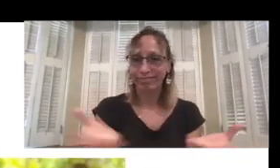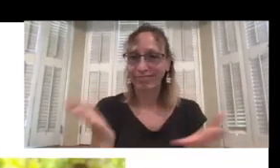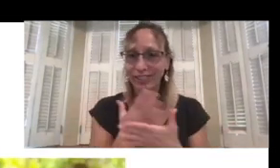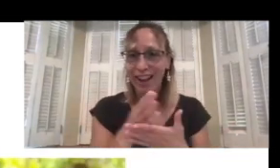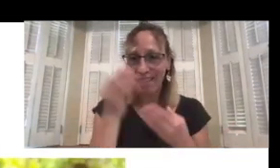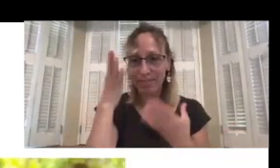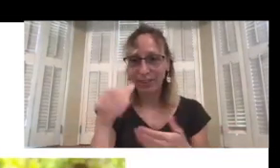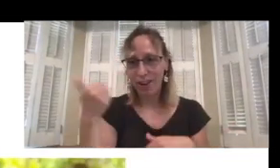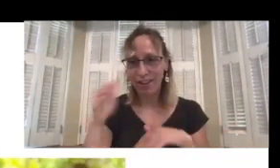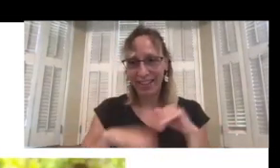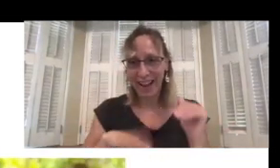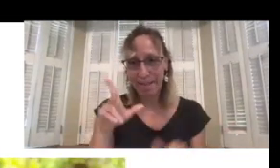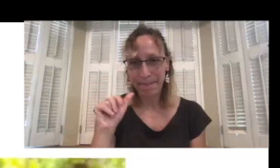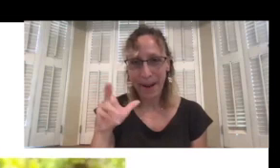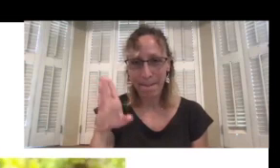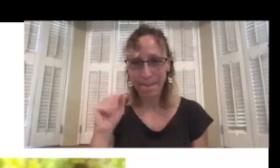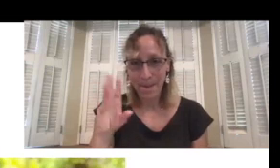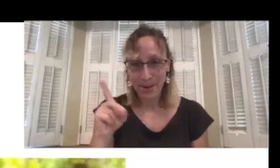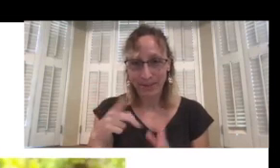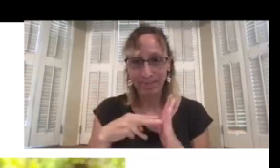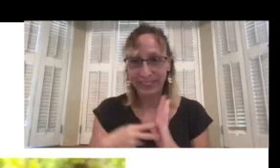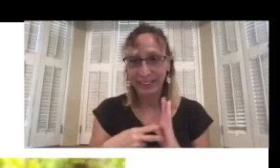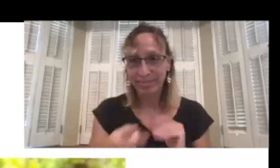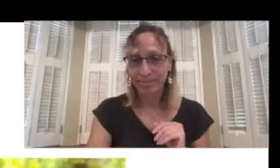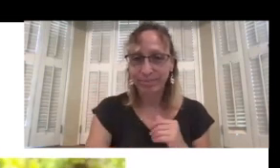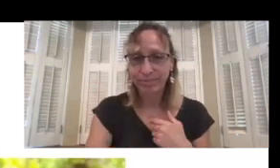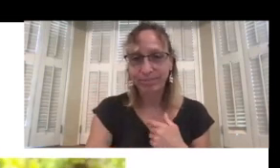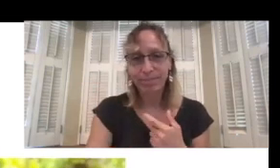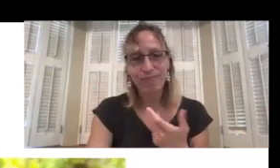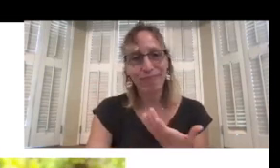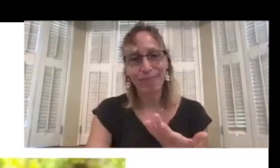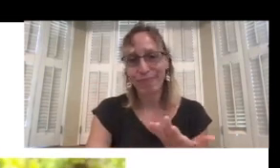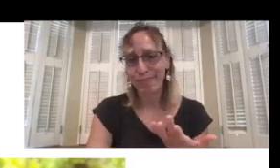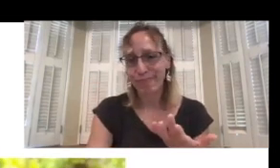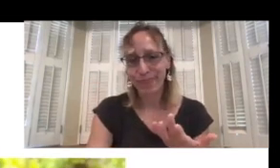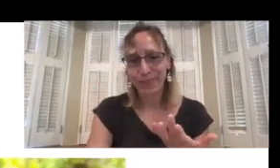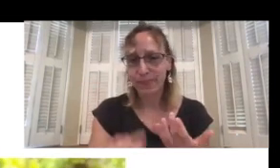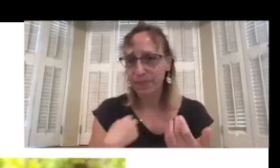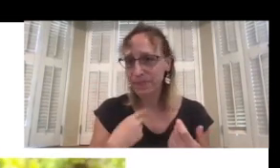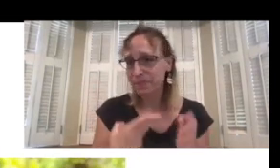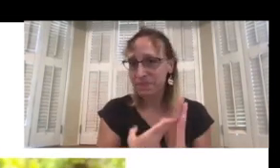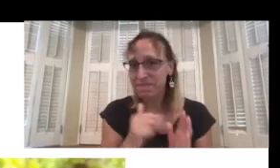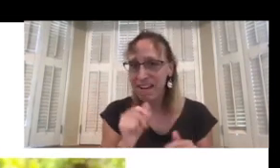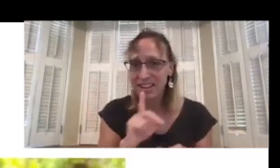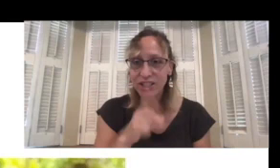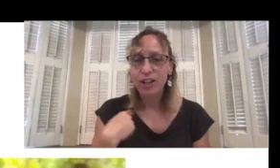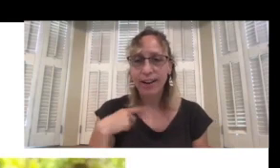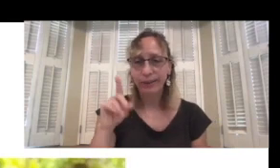Sure, so some other ways to deliver content other than Blackboard, you mean?